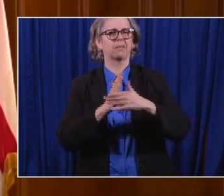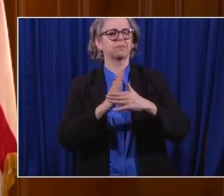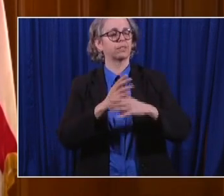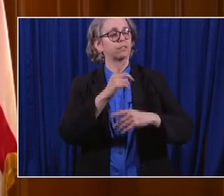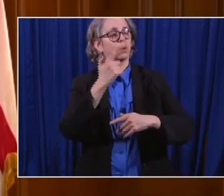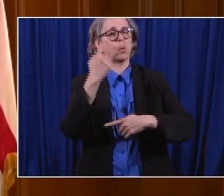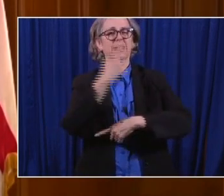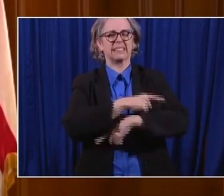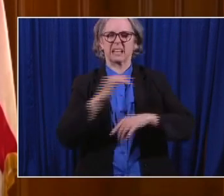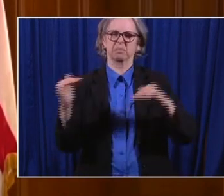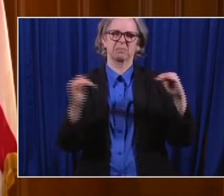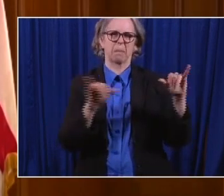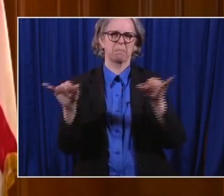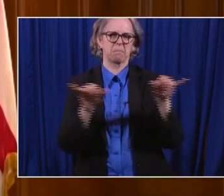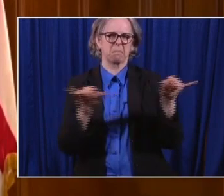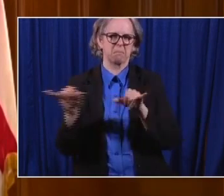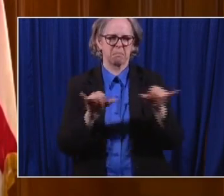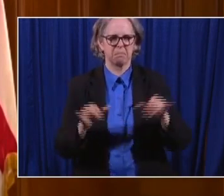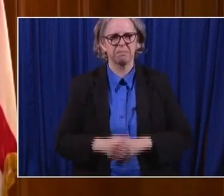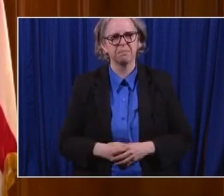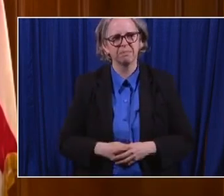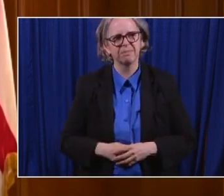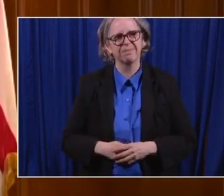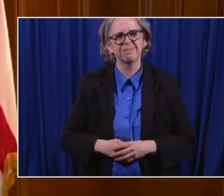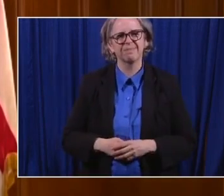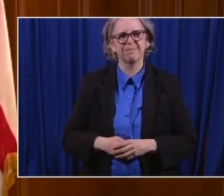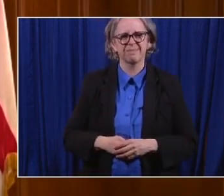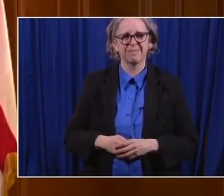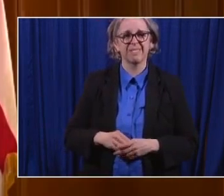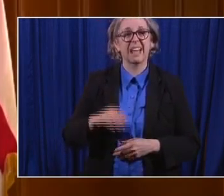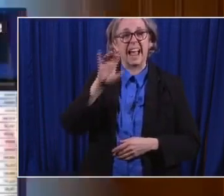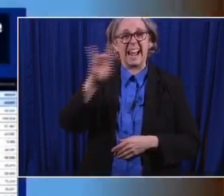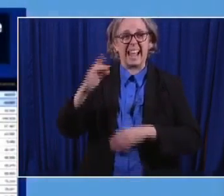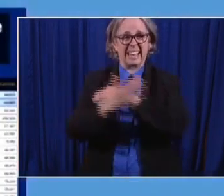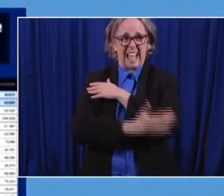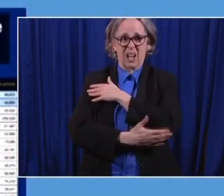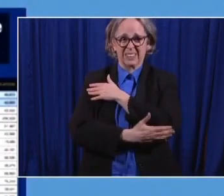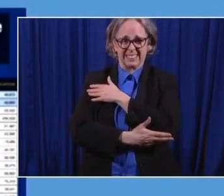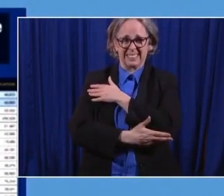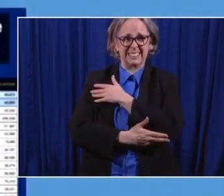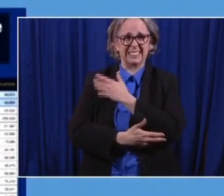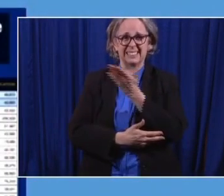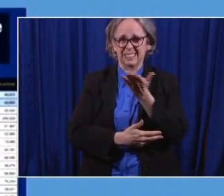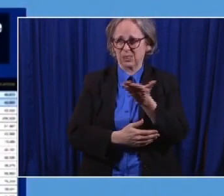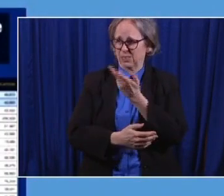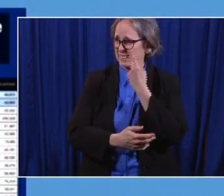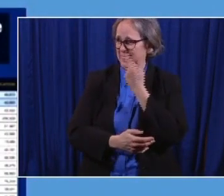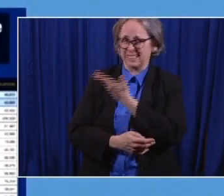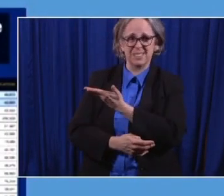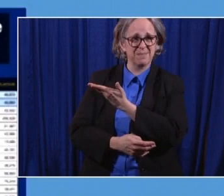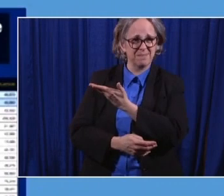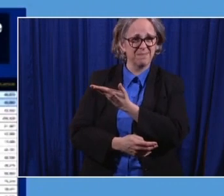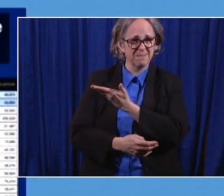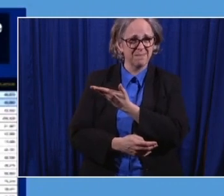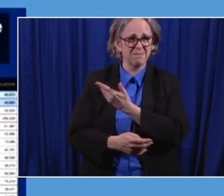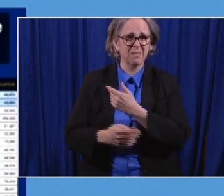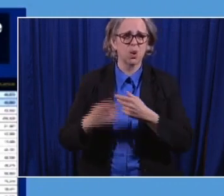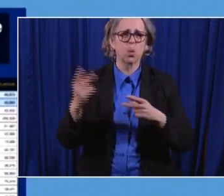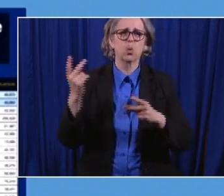Eric. We look at this is all 88 counties. Again, this is the key indicator. Our top county, unfortunately, remains Lucas